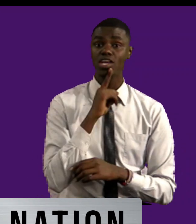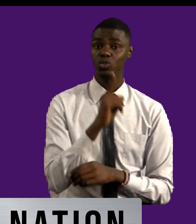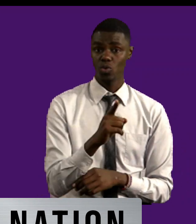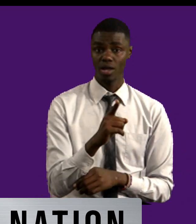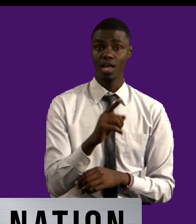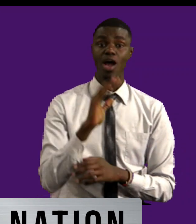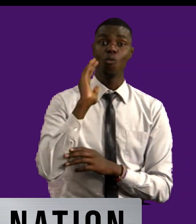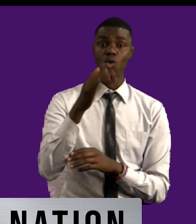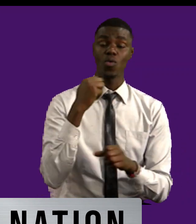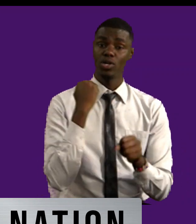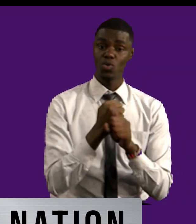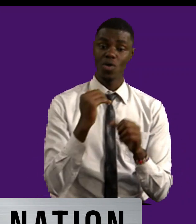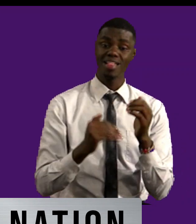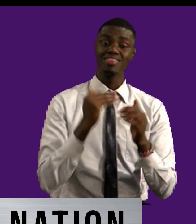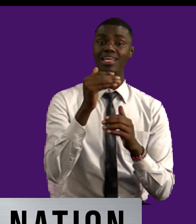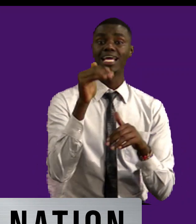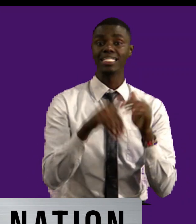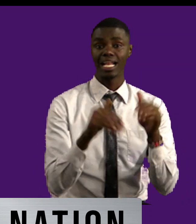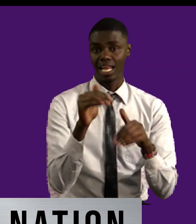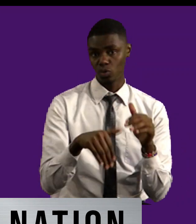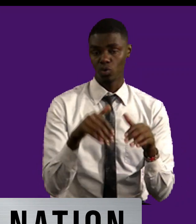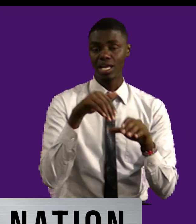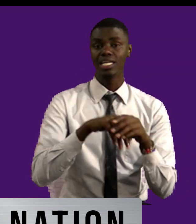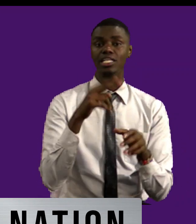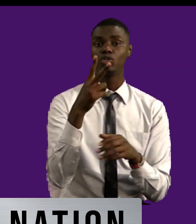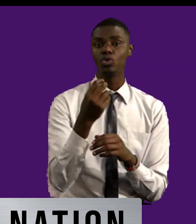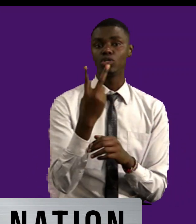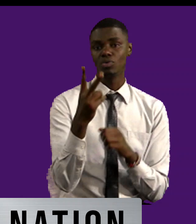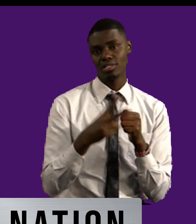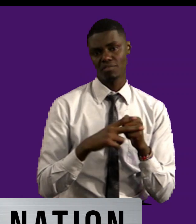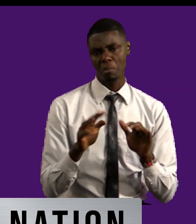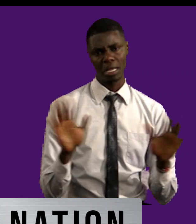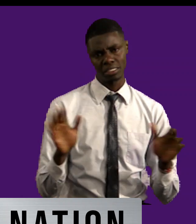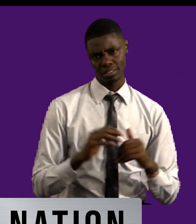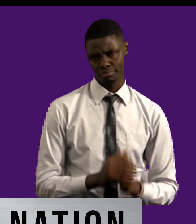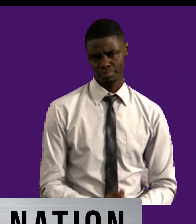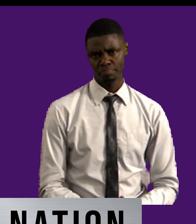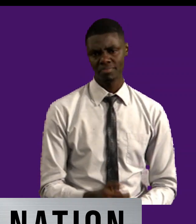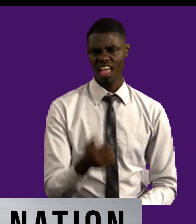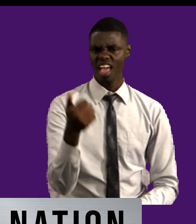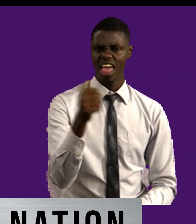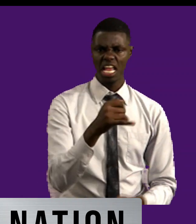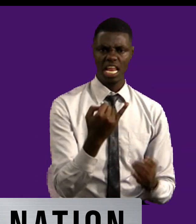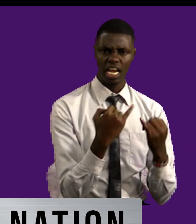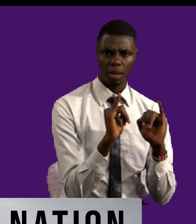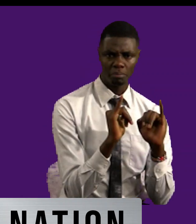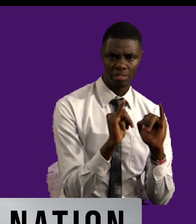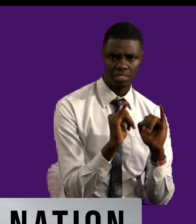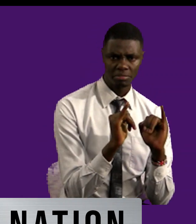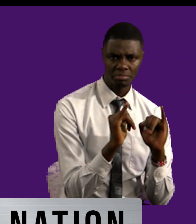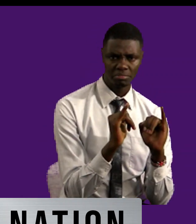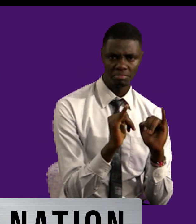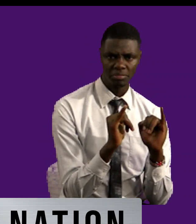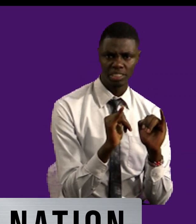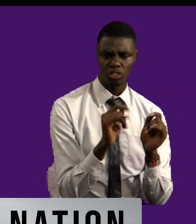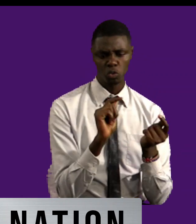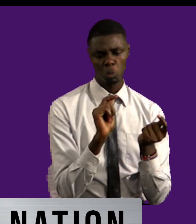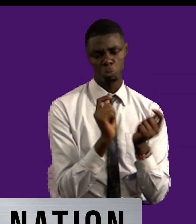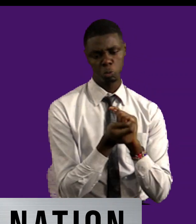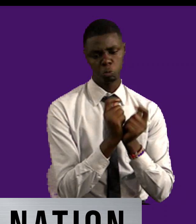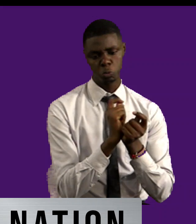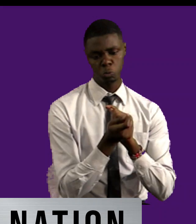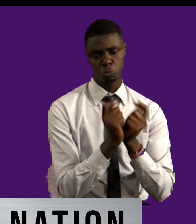we shall conduct the next election in 2027. Any attempt to alter